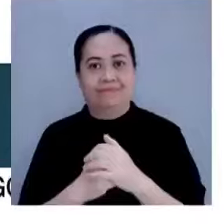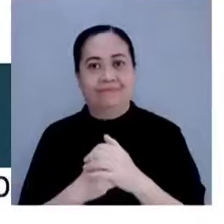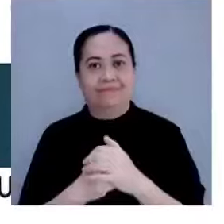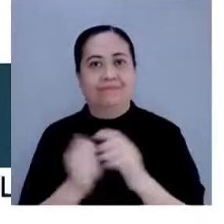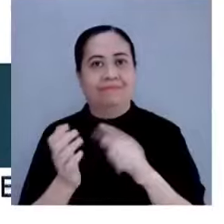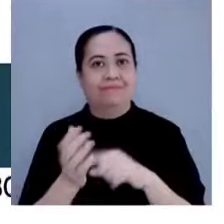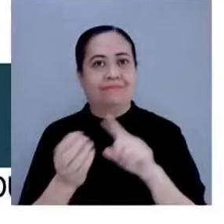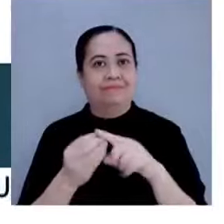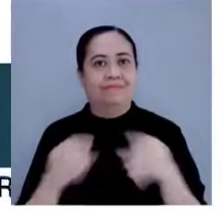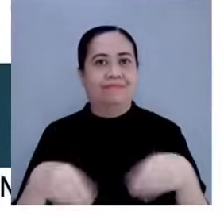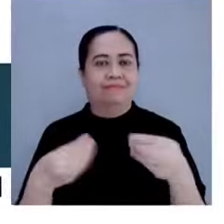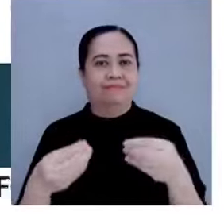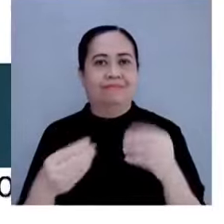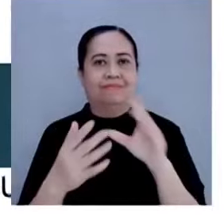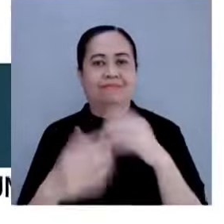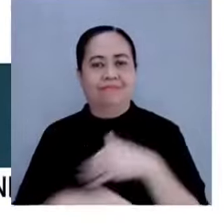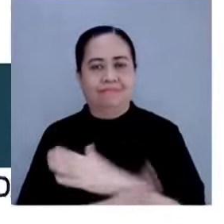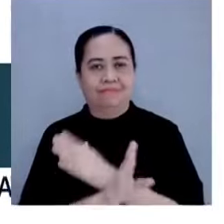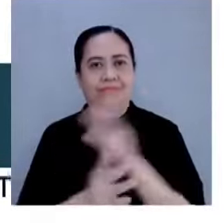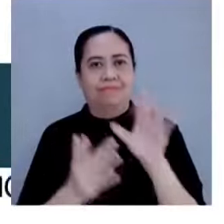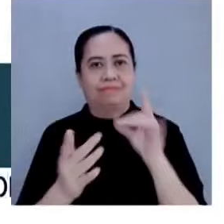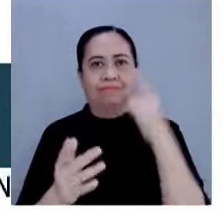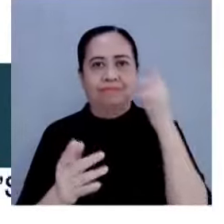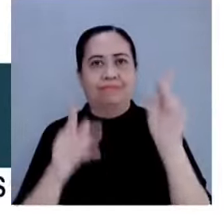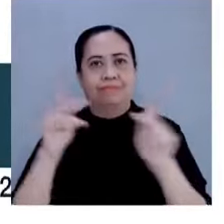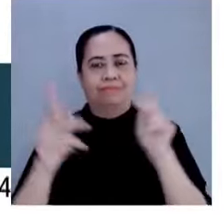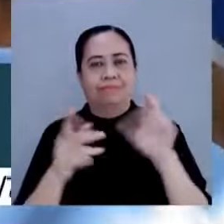giving Davao a choice. This is for the people of Davao.